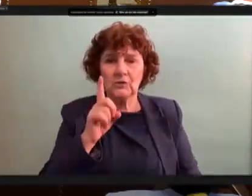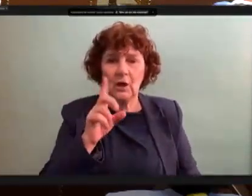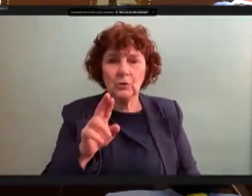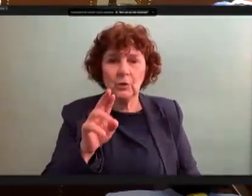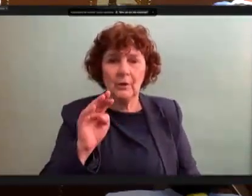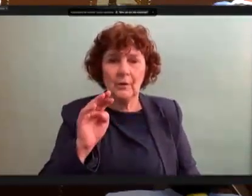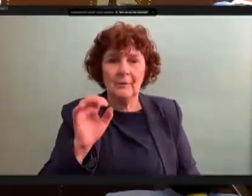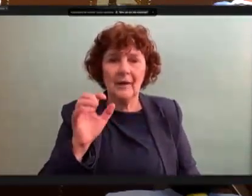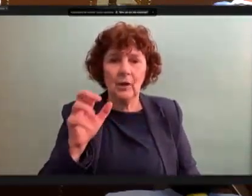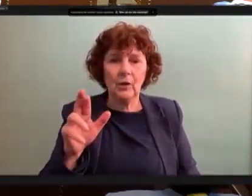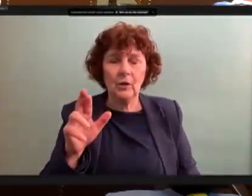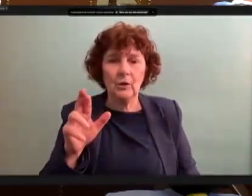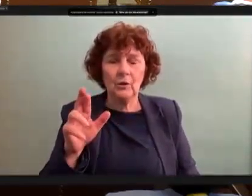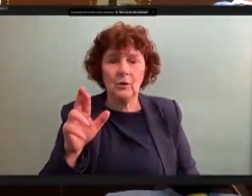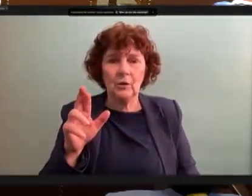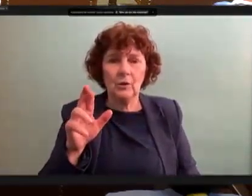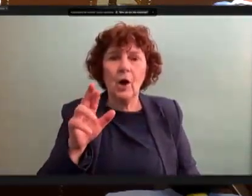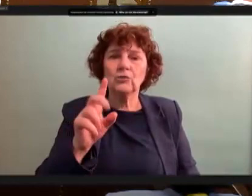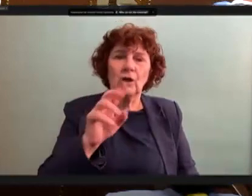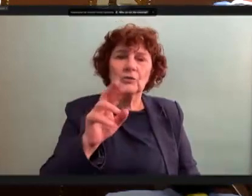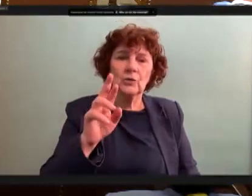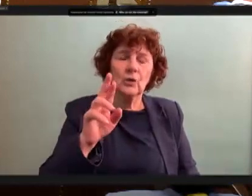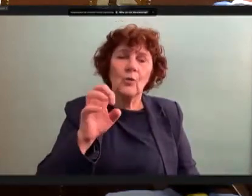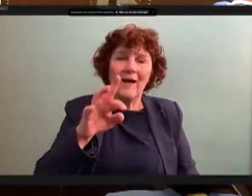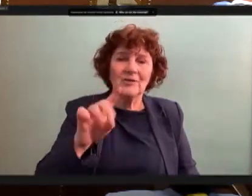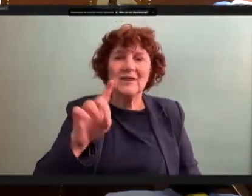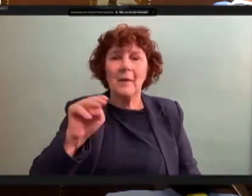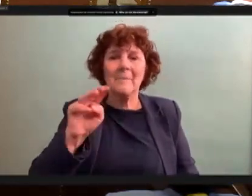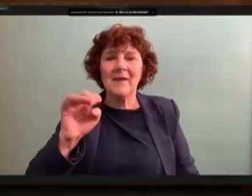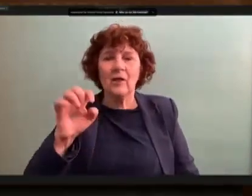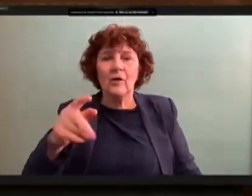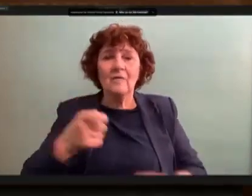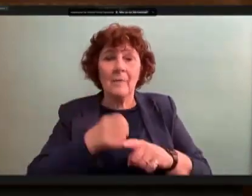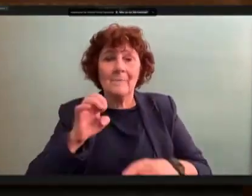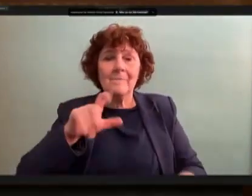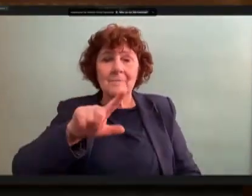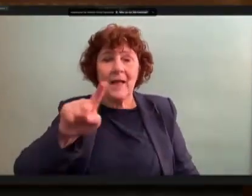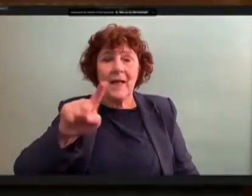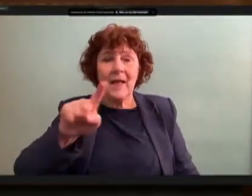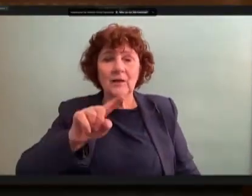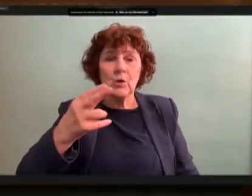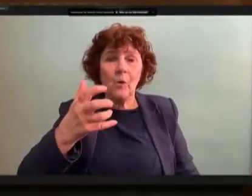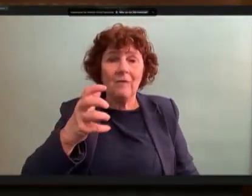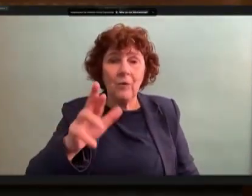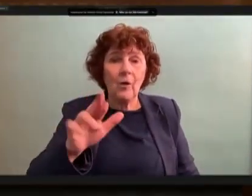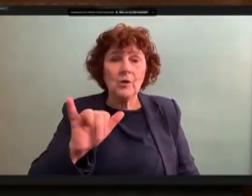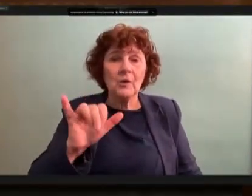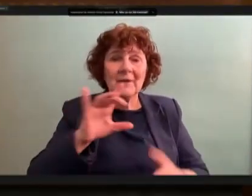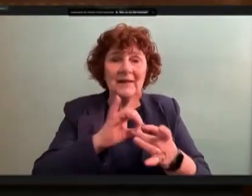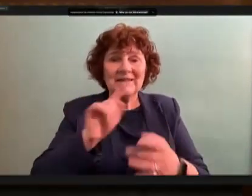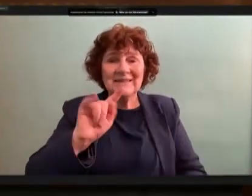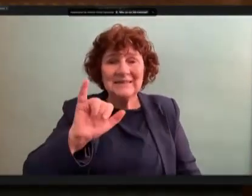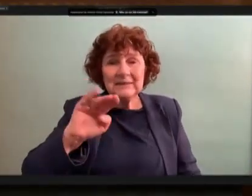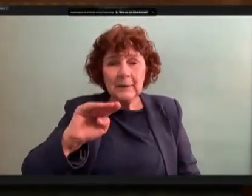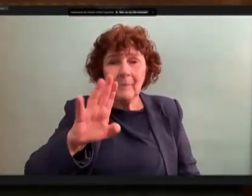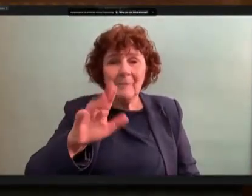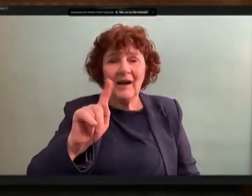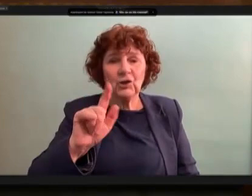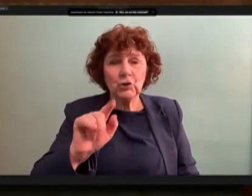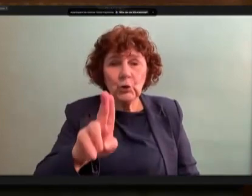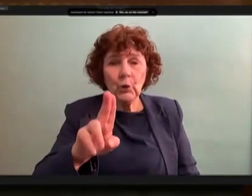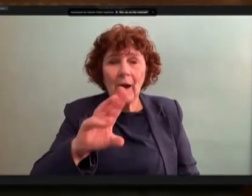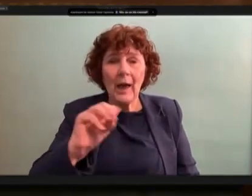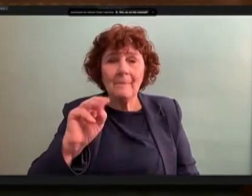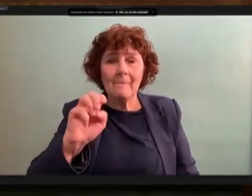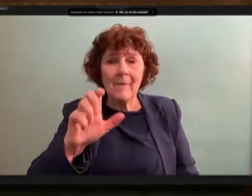Dr. Ronald N. Miller, Belsuver. I also have a connection with Timbuktu, Mali. Global Intelligence